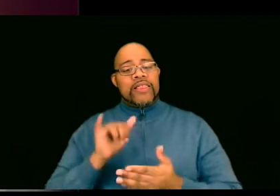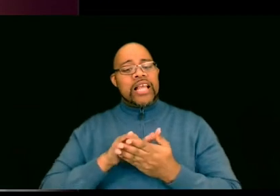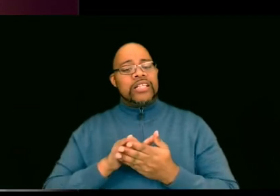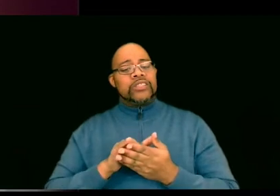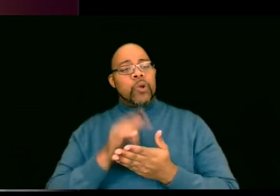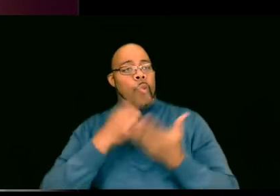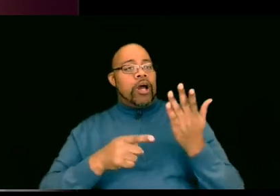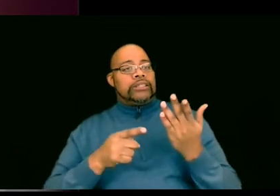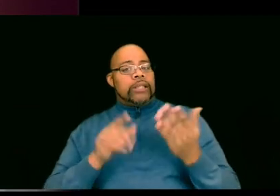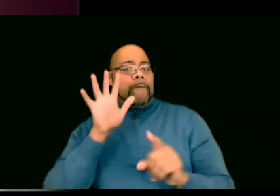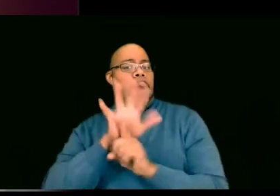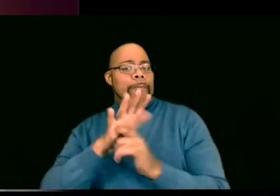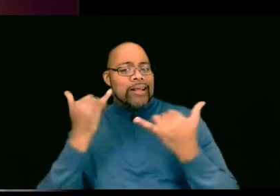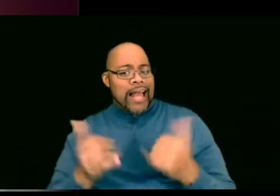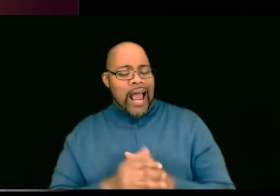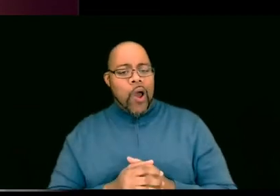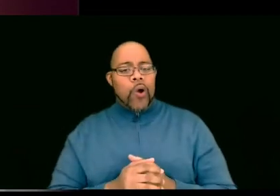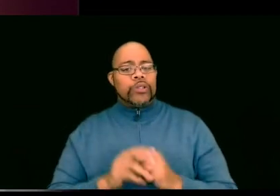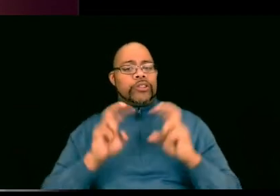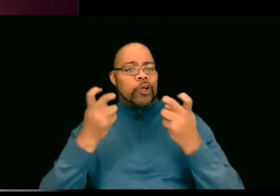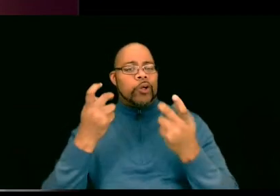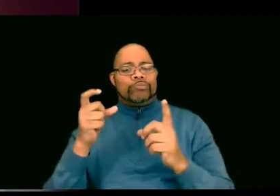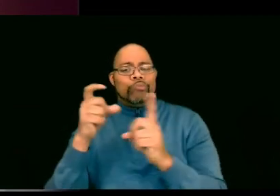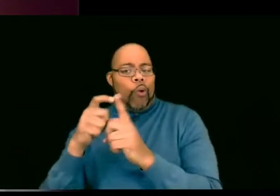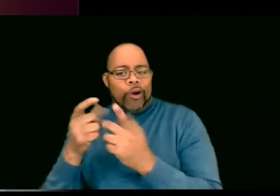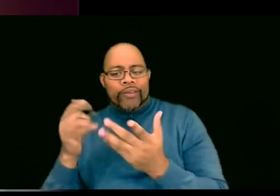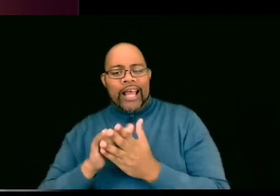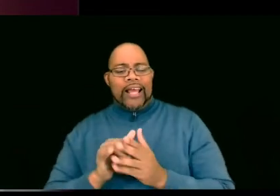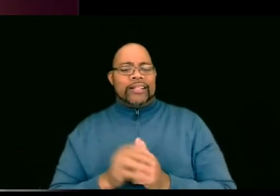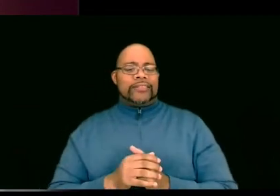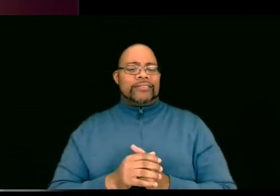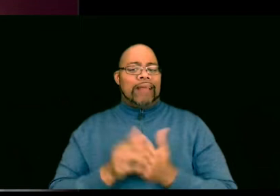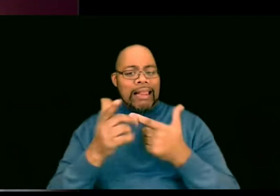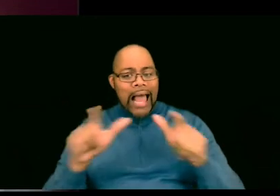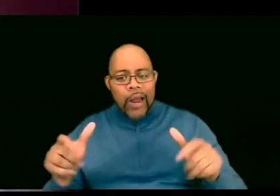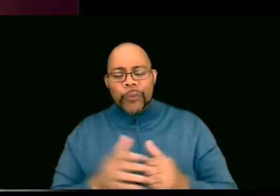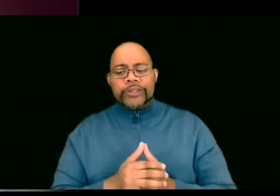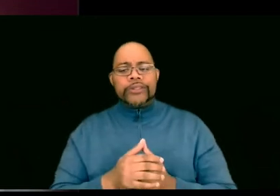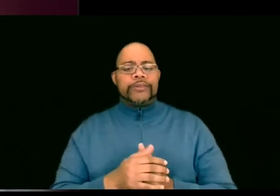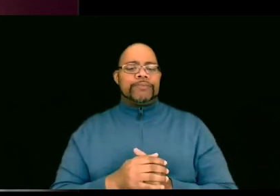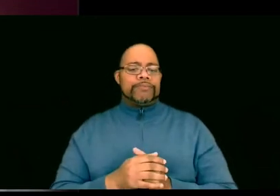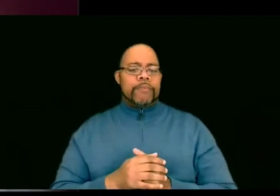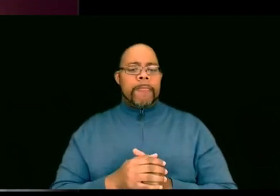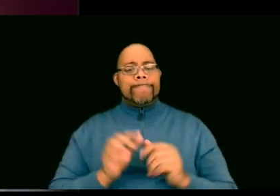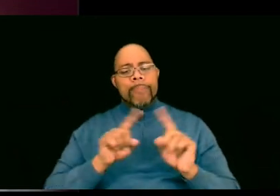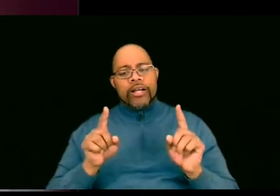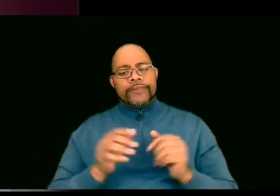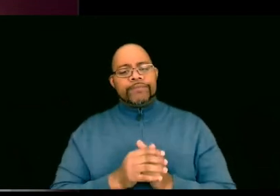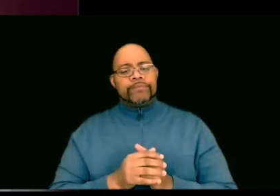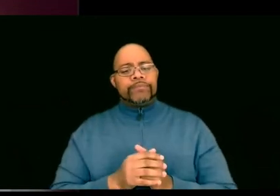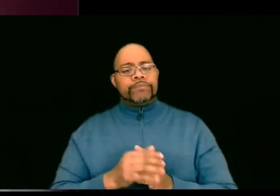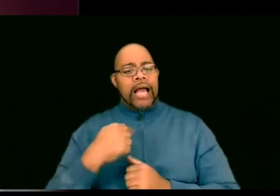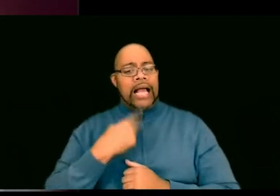it's what's in vogue now in terms of our lexicon and our terminology and language and what have you.